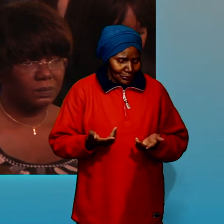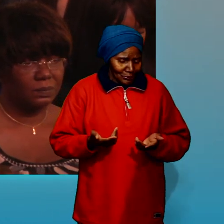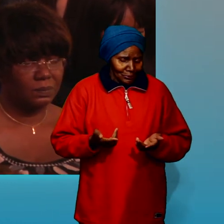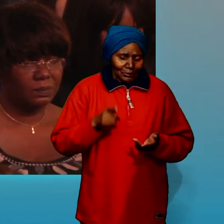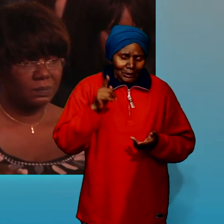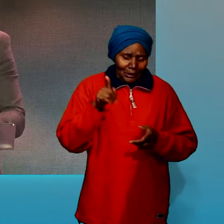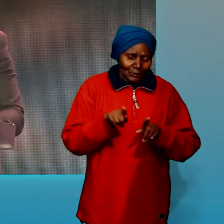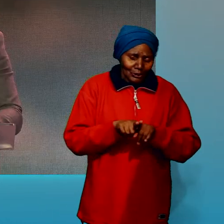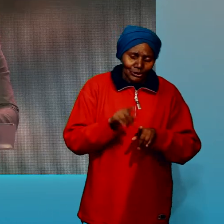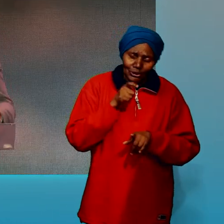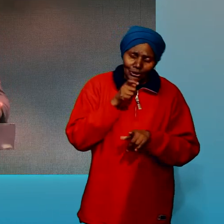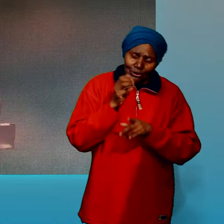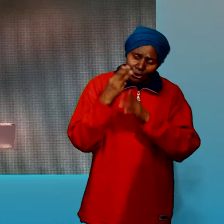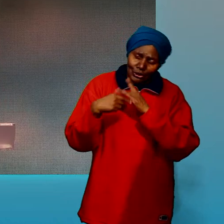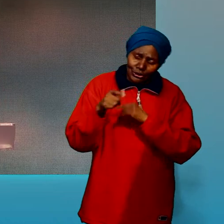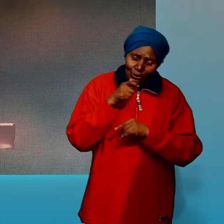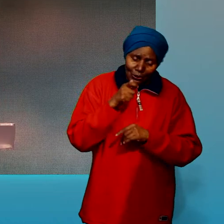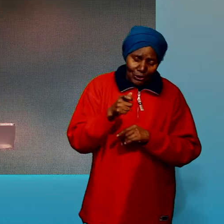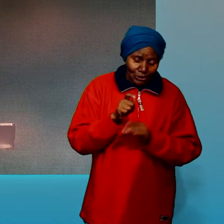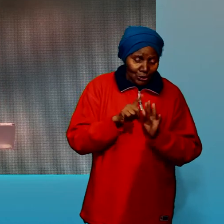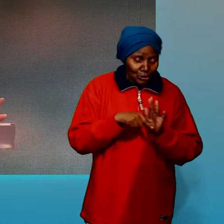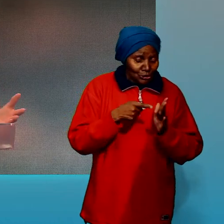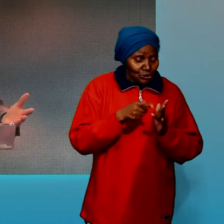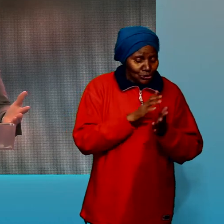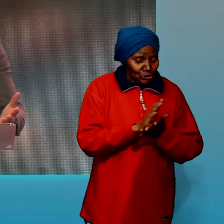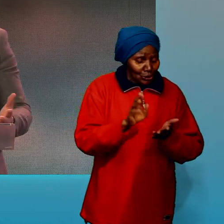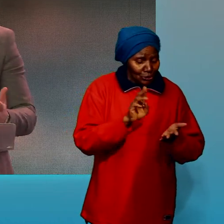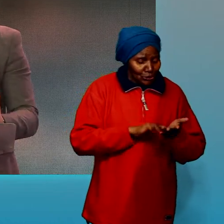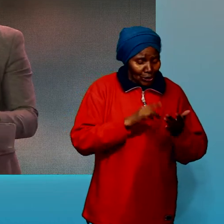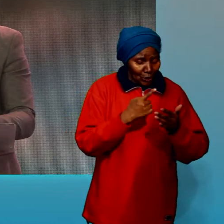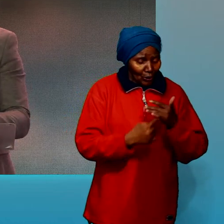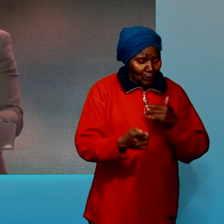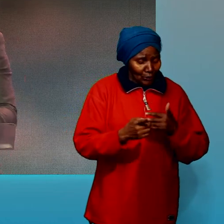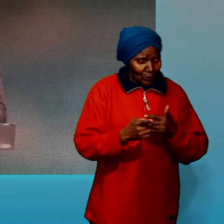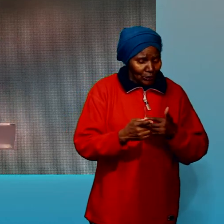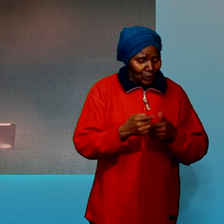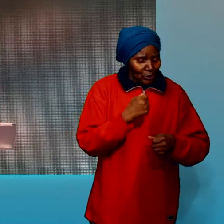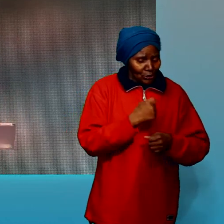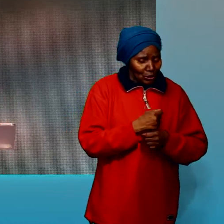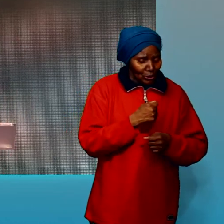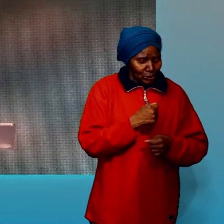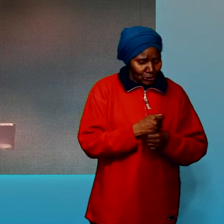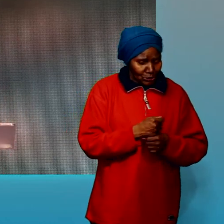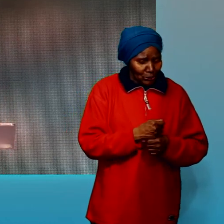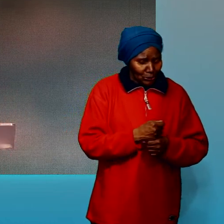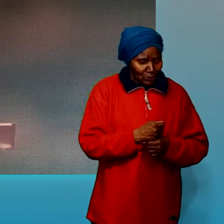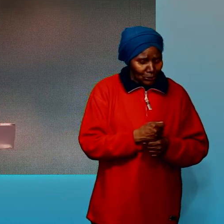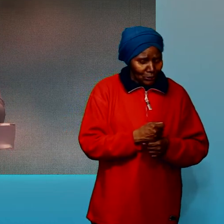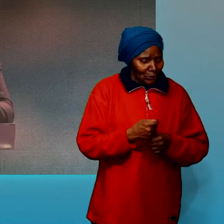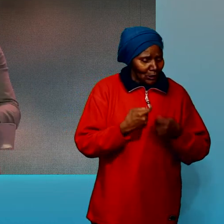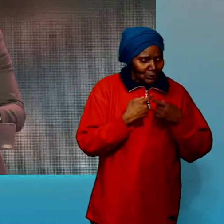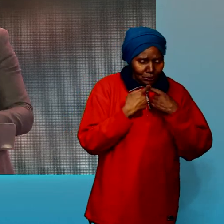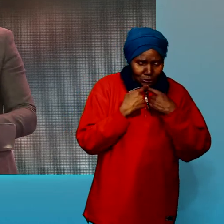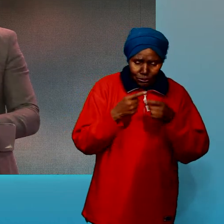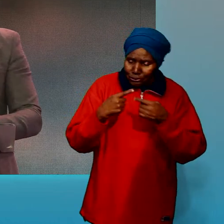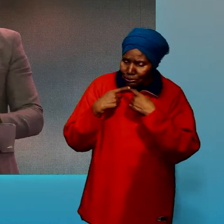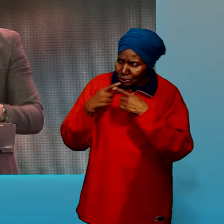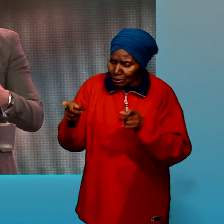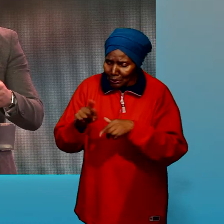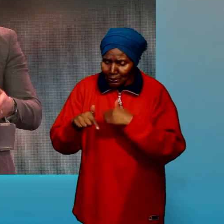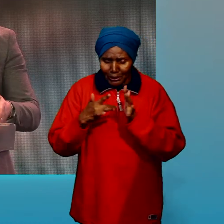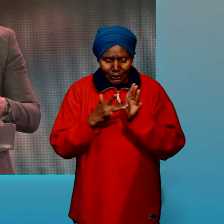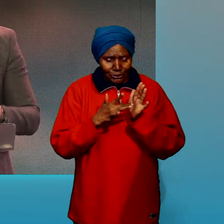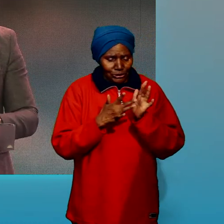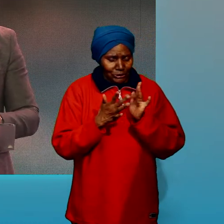the Word of God. John is the only book to reference Jesus in a pre-mortal state. And yet right there in verse